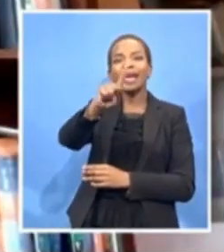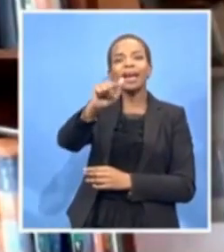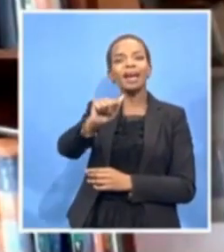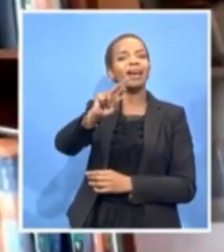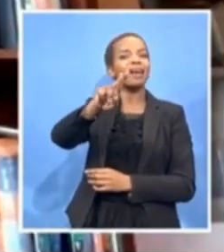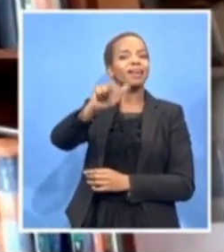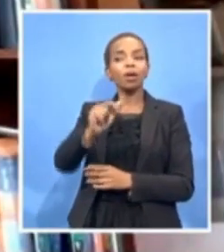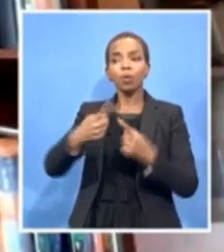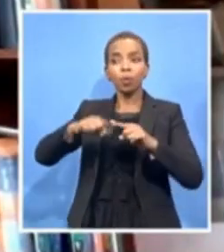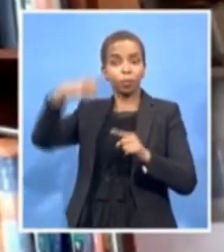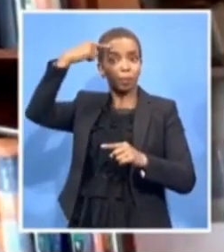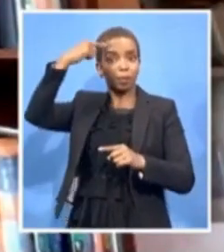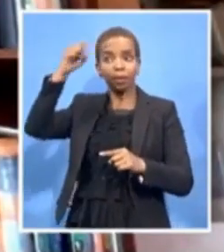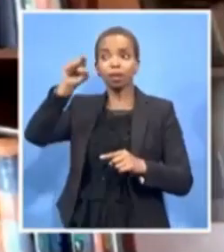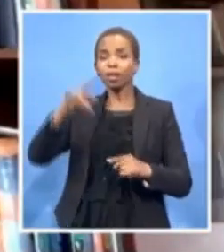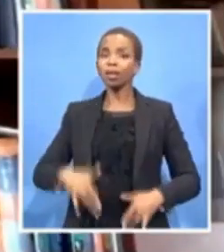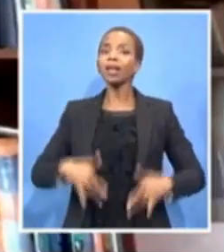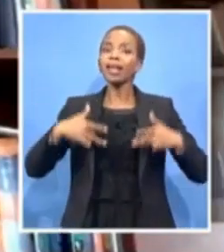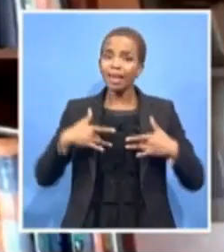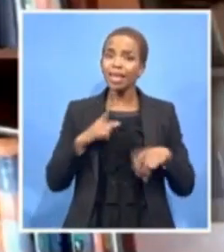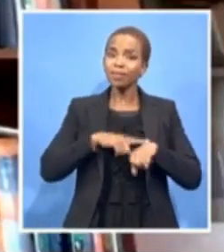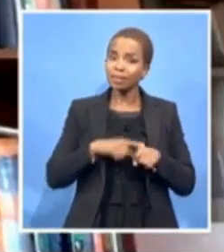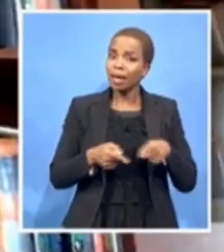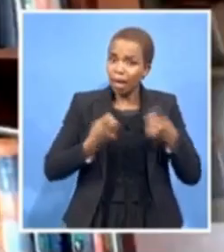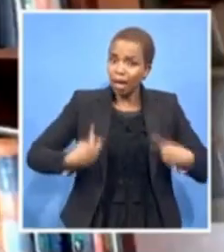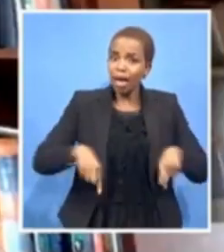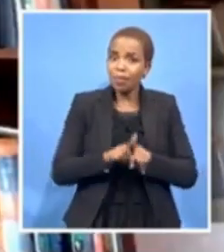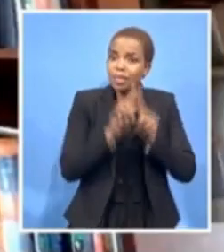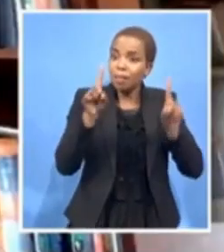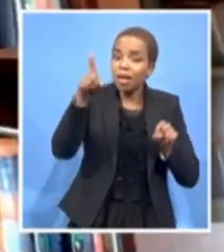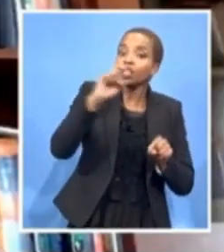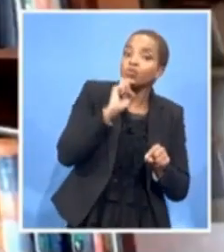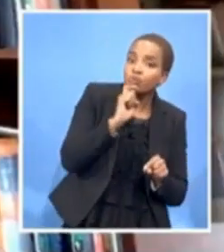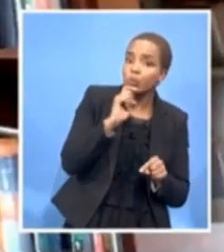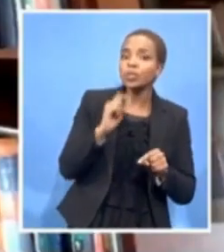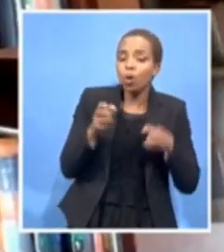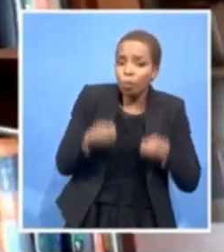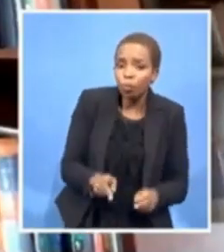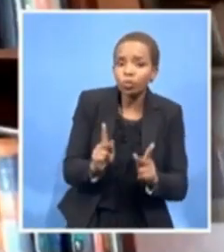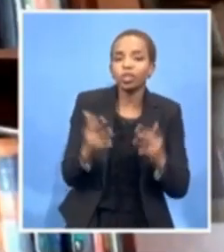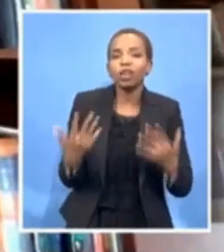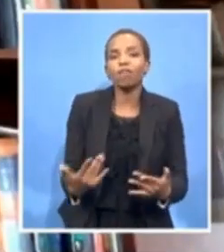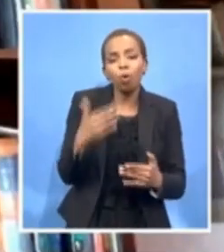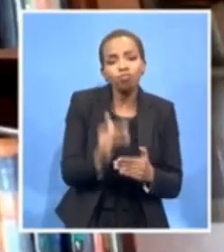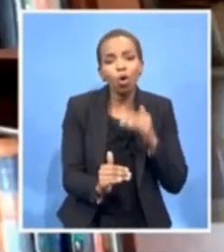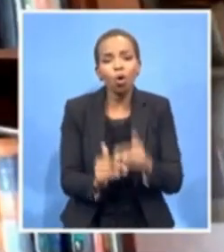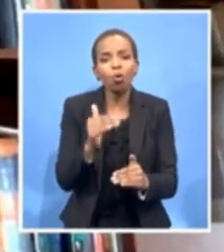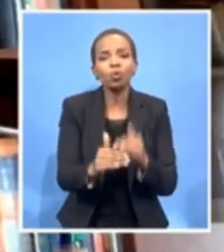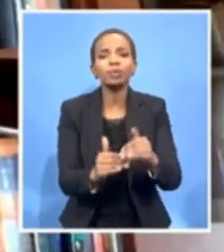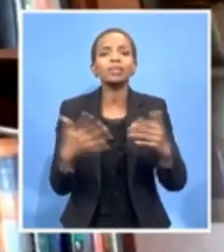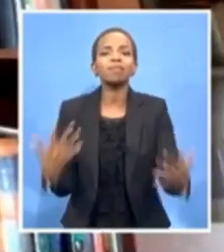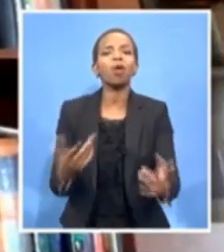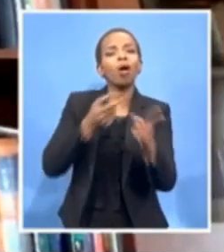but he used the opportunity of energizing the process of Pan-Africanism. That is why I understand